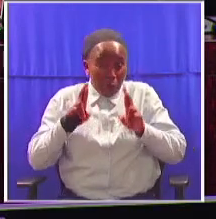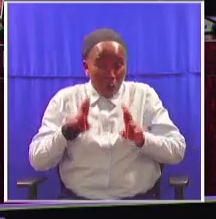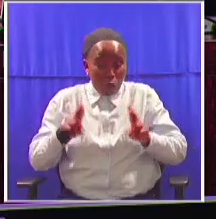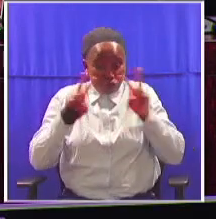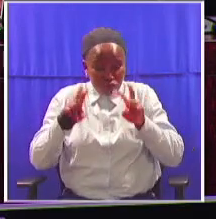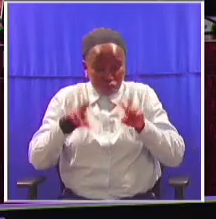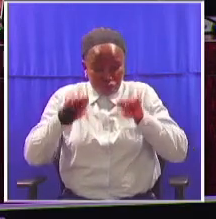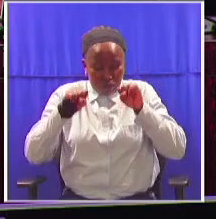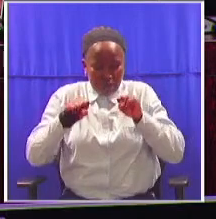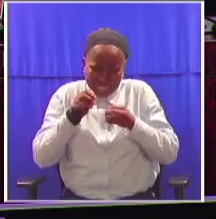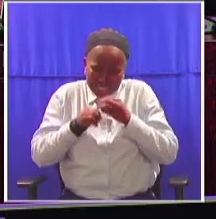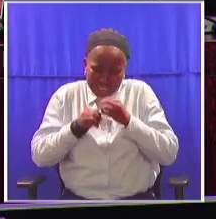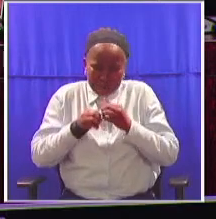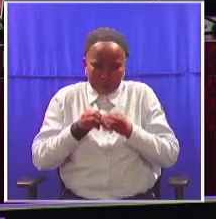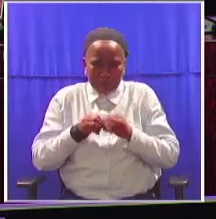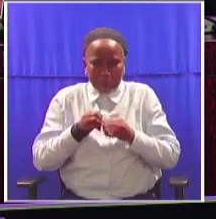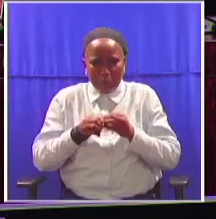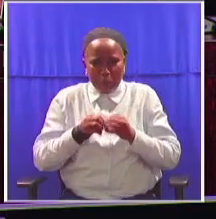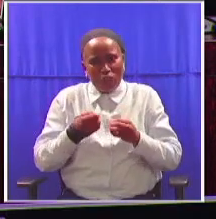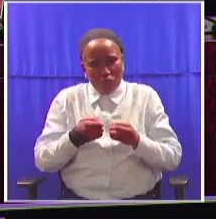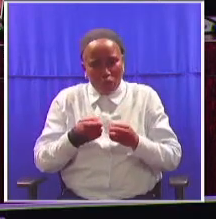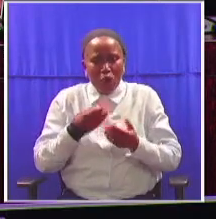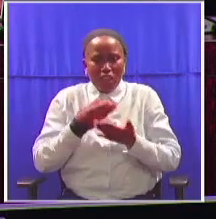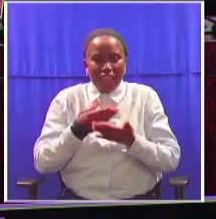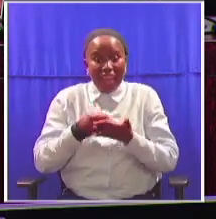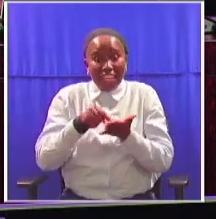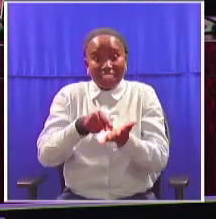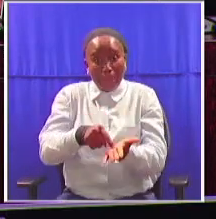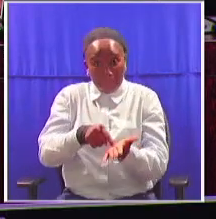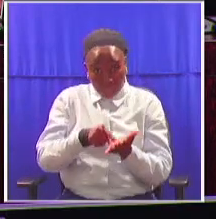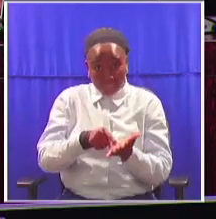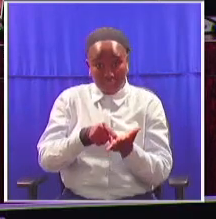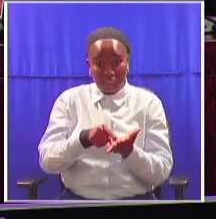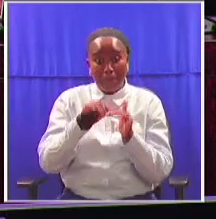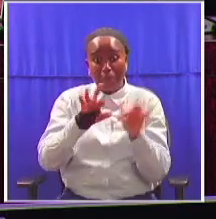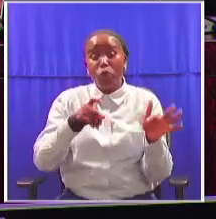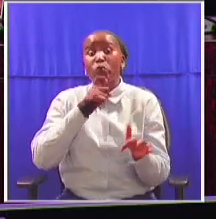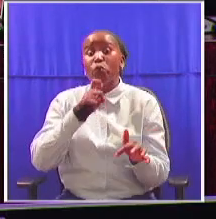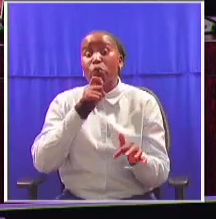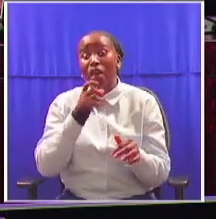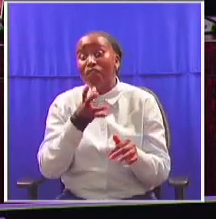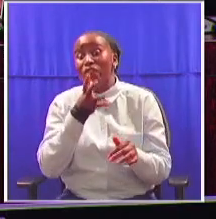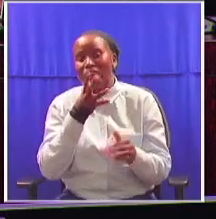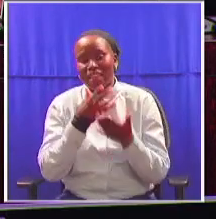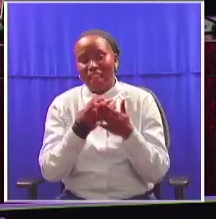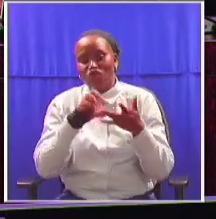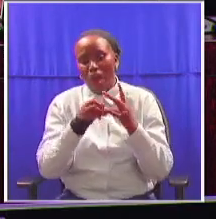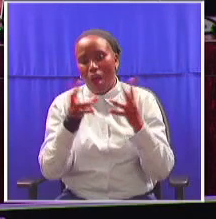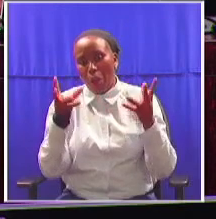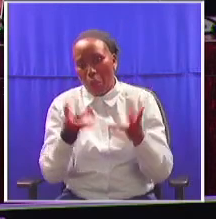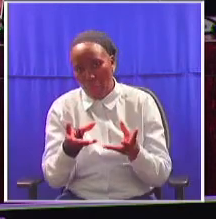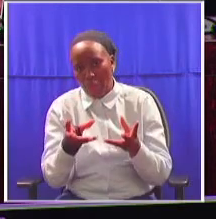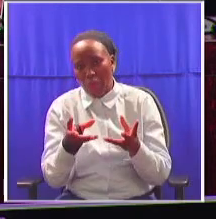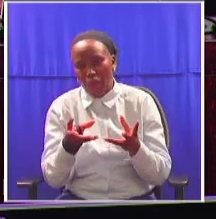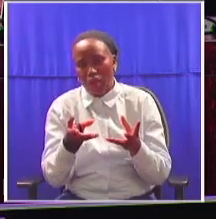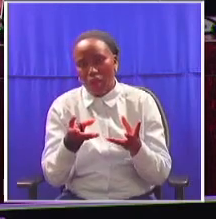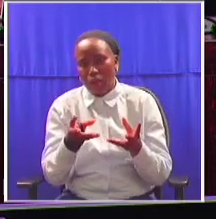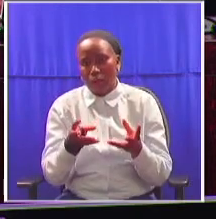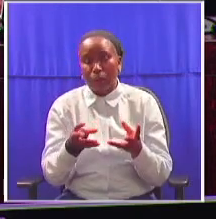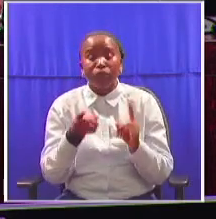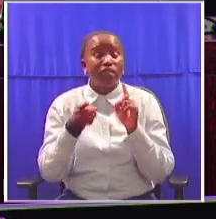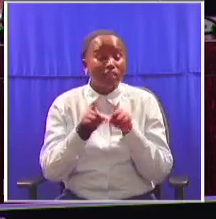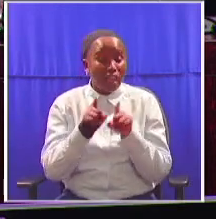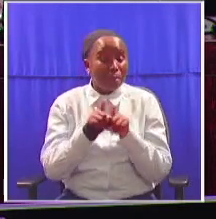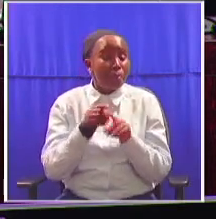shedding is to reduce demand on the grid. As announced in the State of the Nation address,